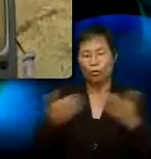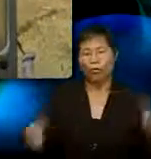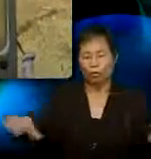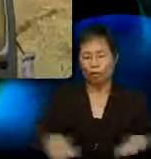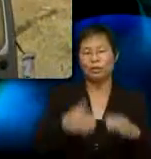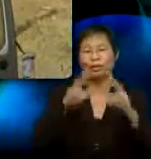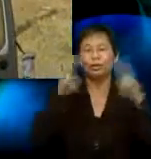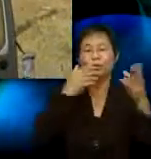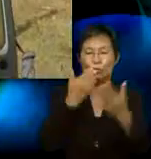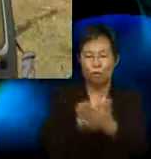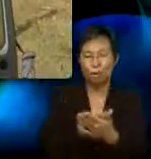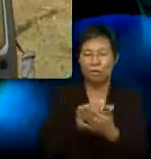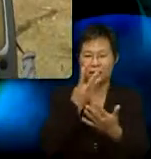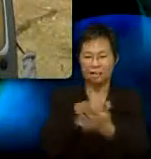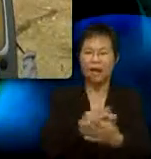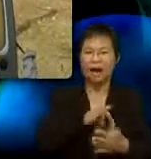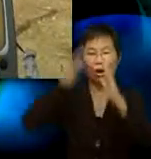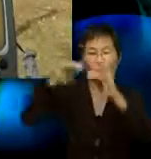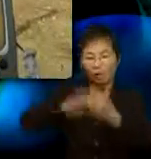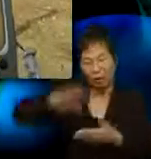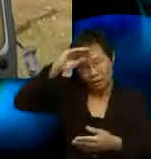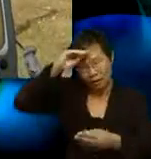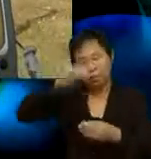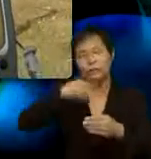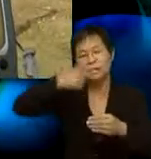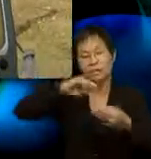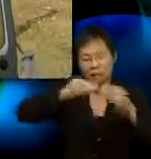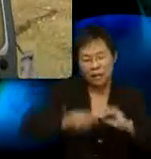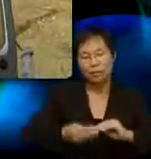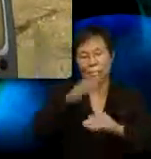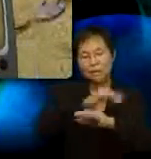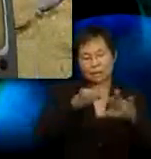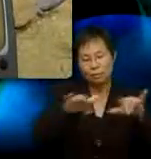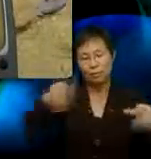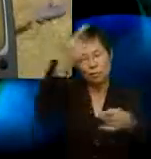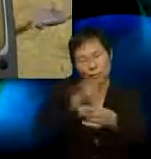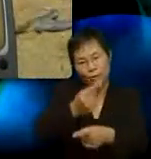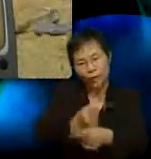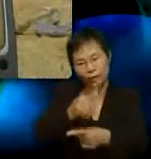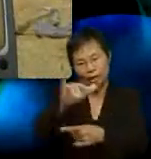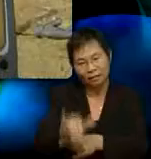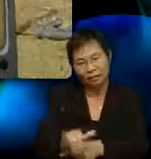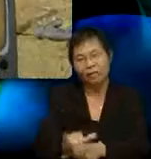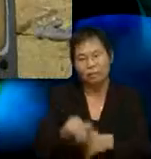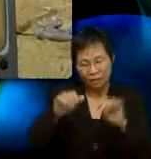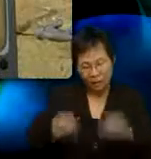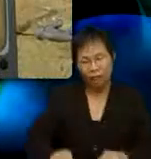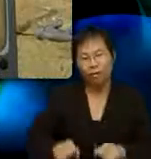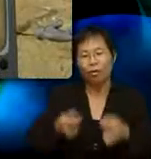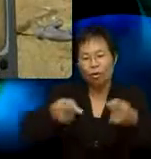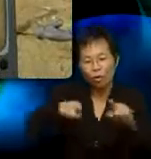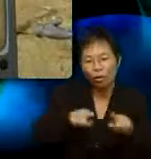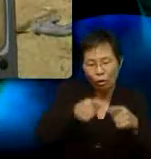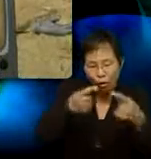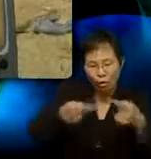well. I hope you have learned to say the numbers and spell them correctly. You can also try